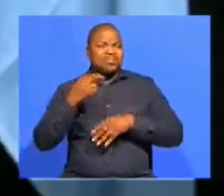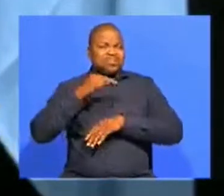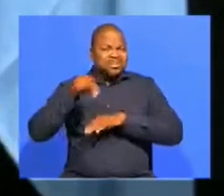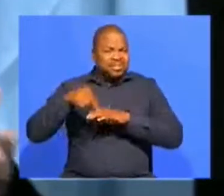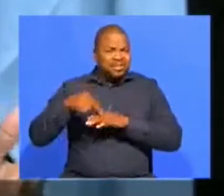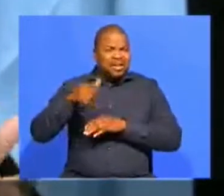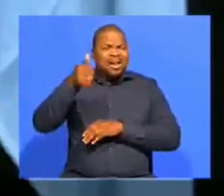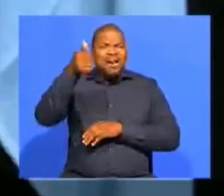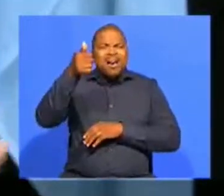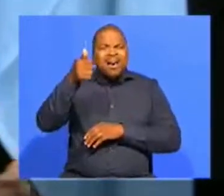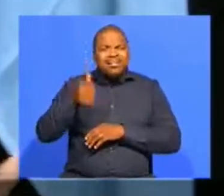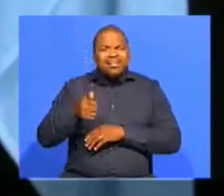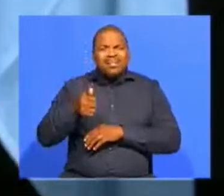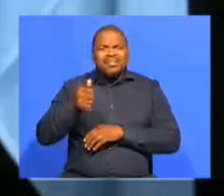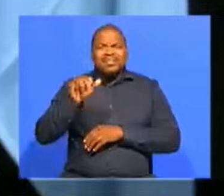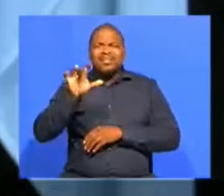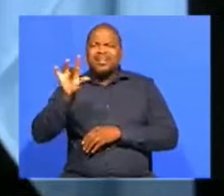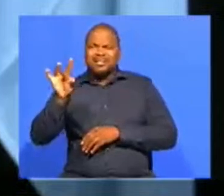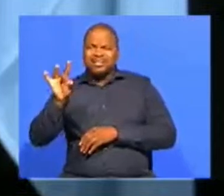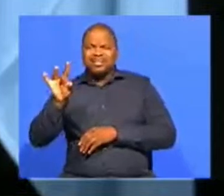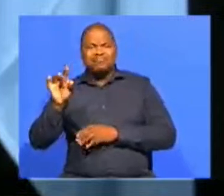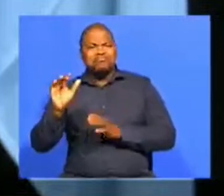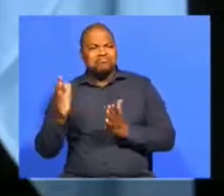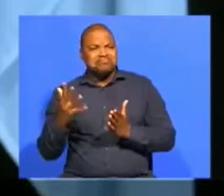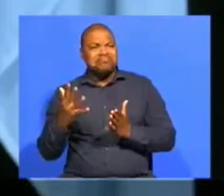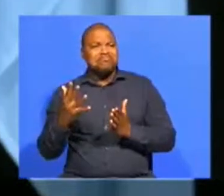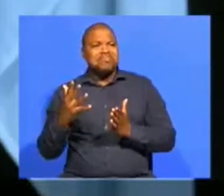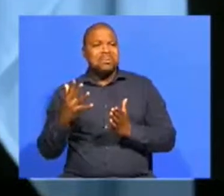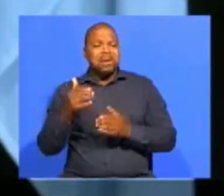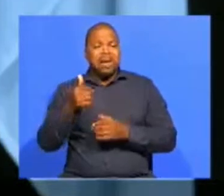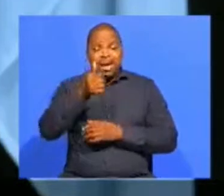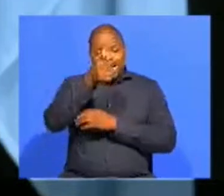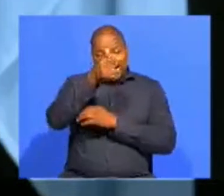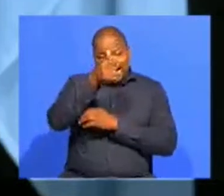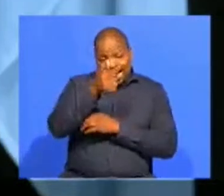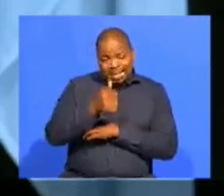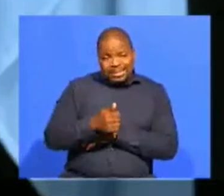in it? 180 nations. You could have